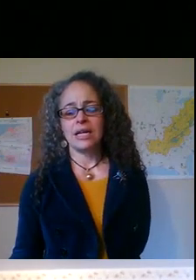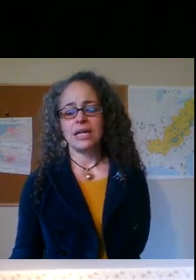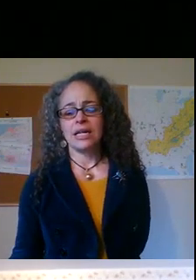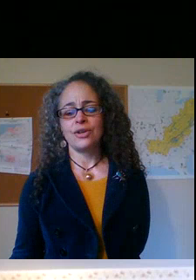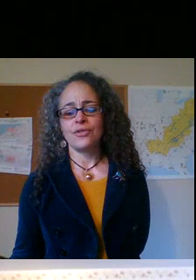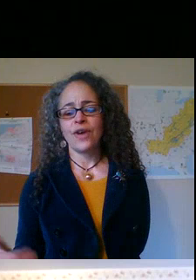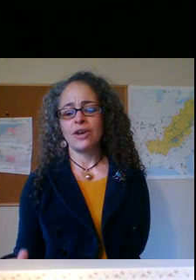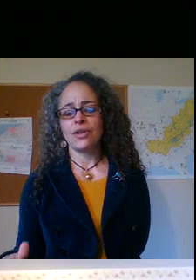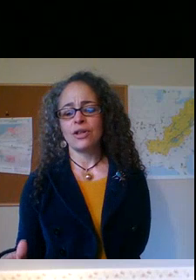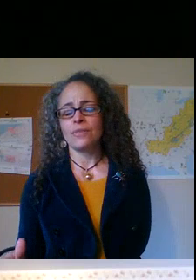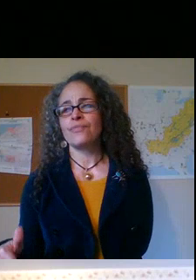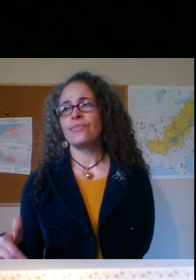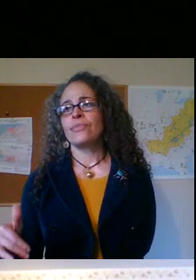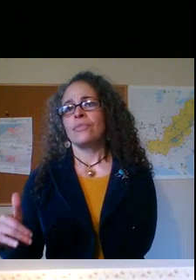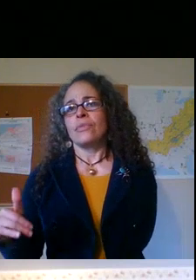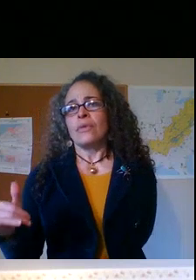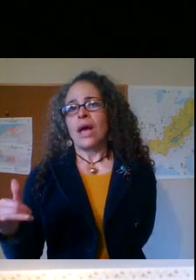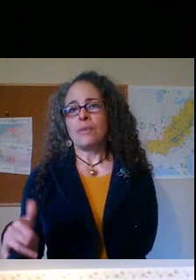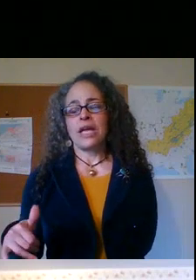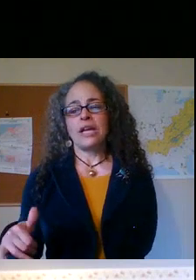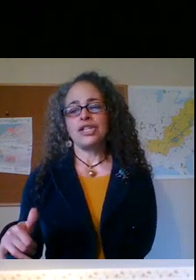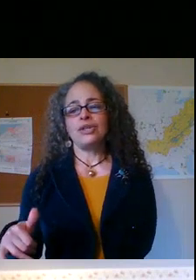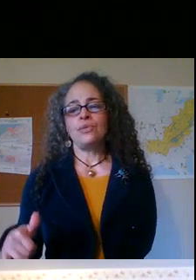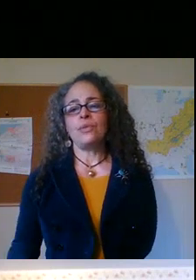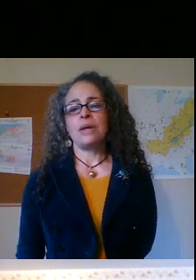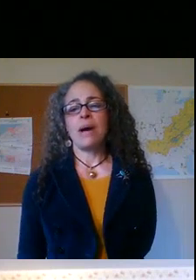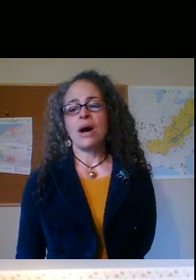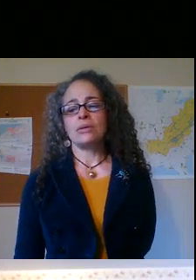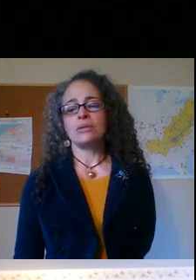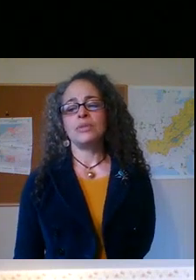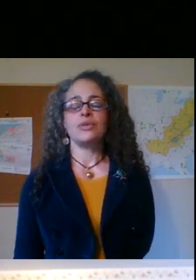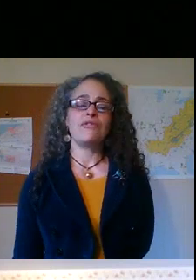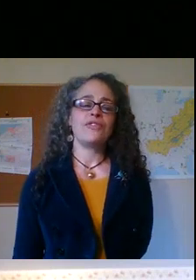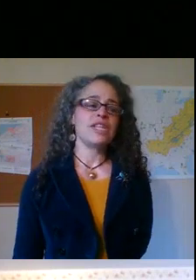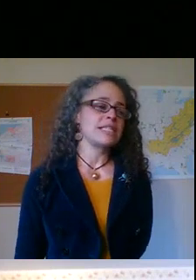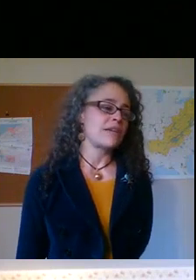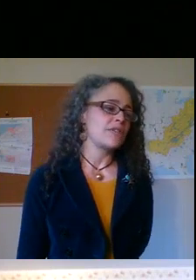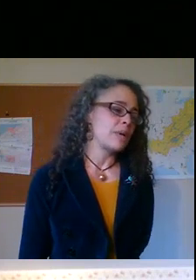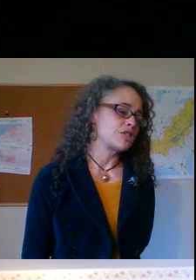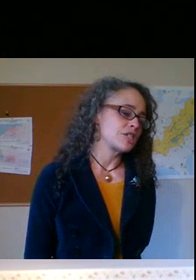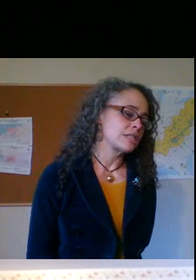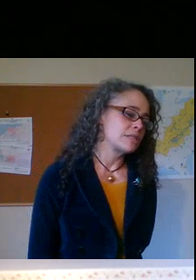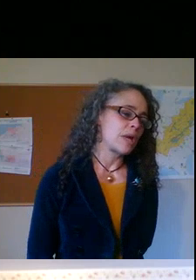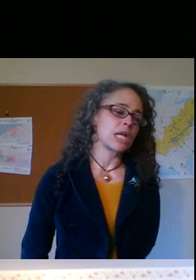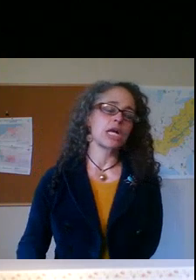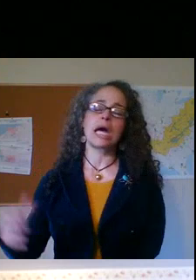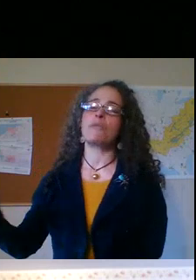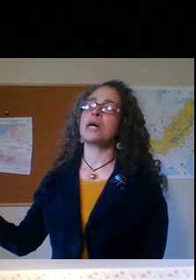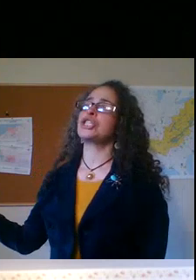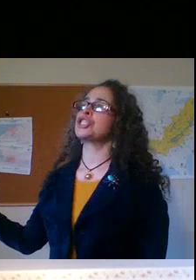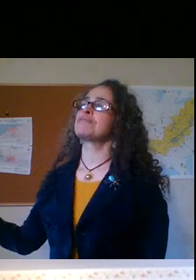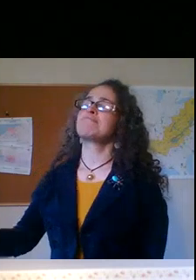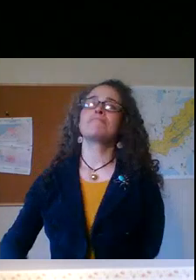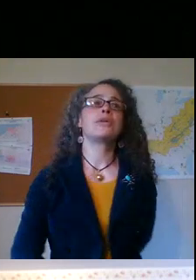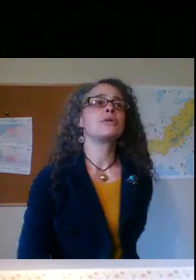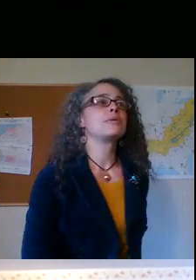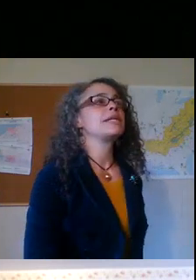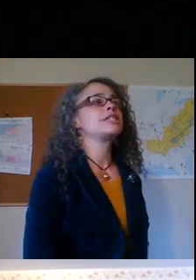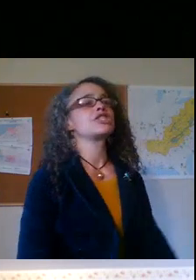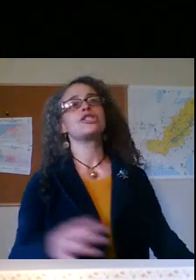Basically, your final application will be about between 50 and 70 pages, depending on how